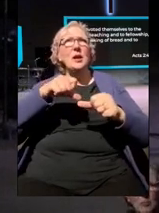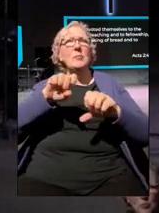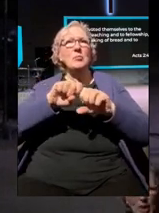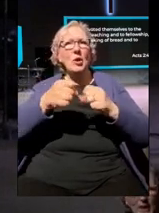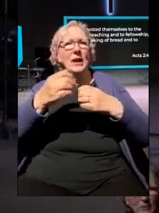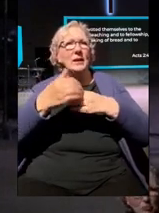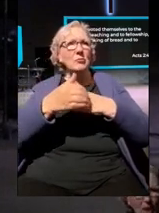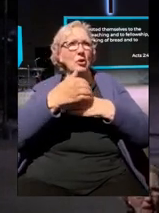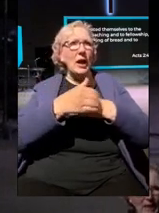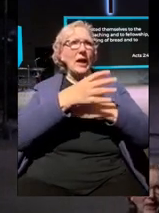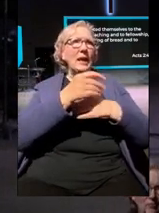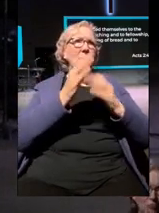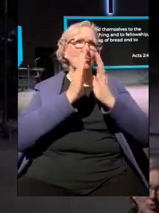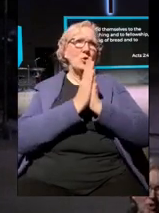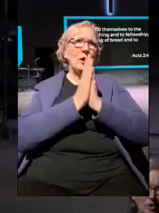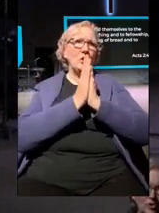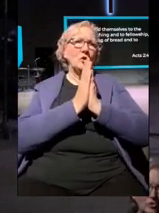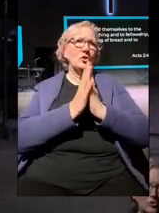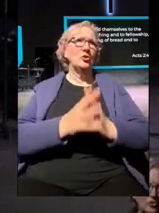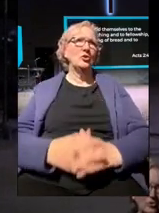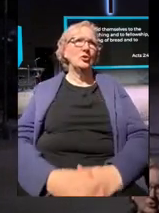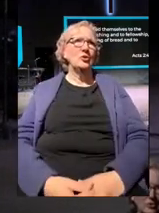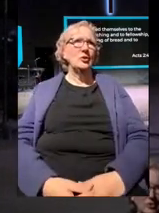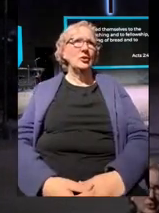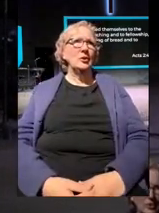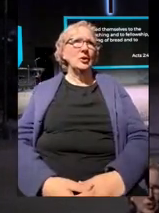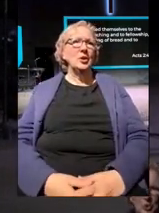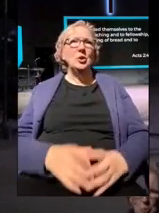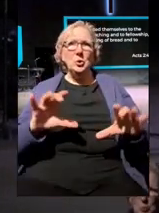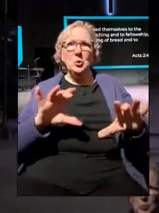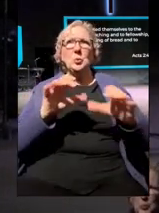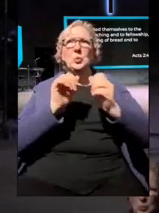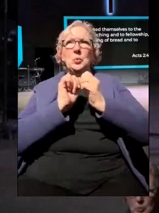bread and to prayer, doing that together.